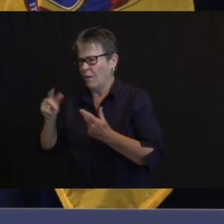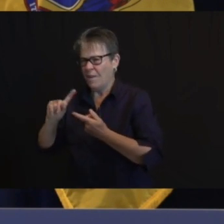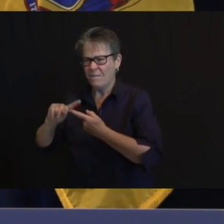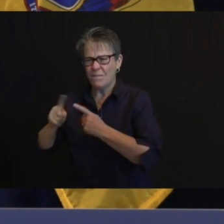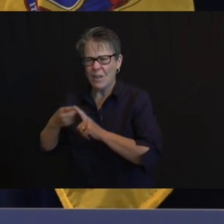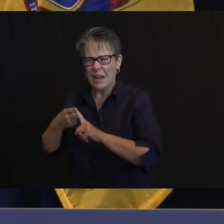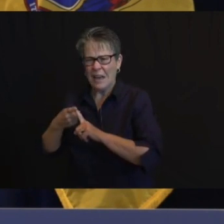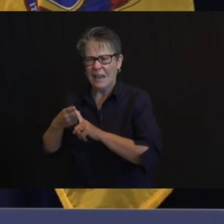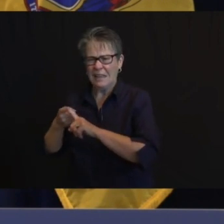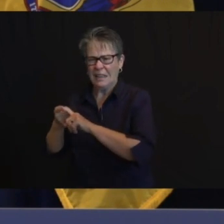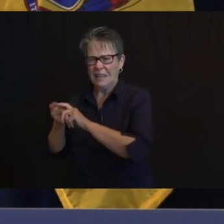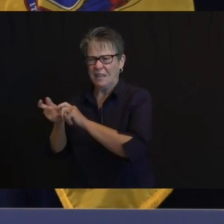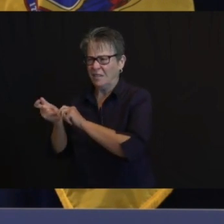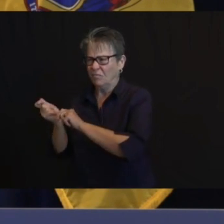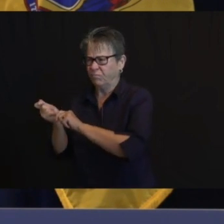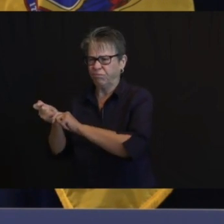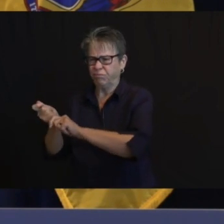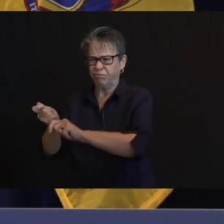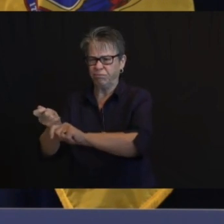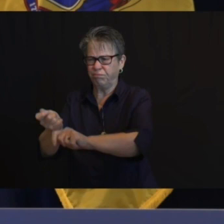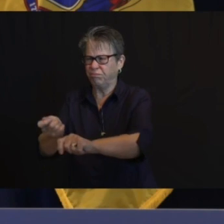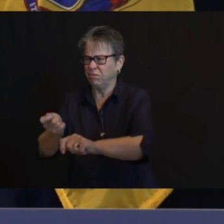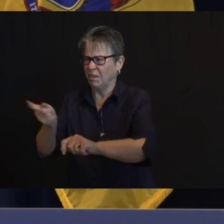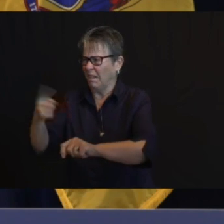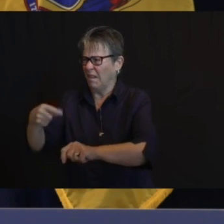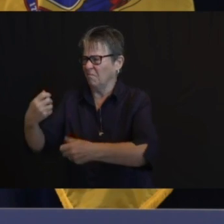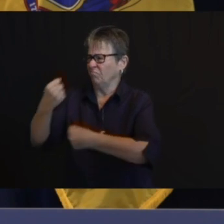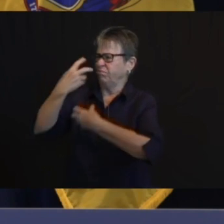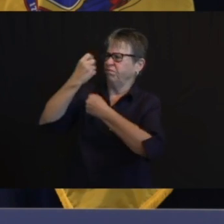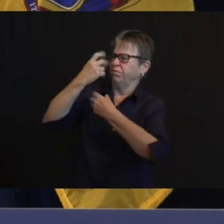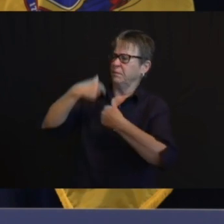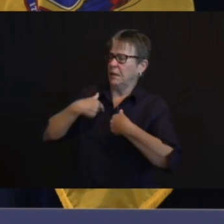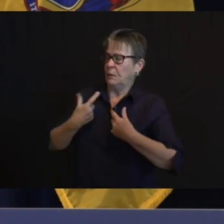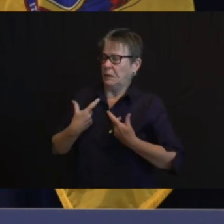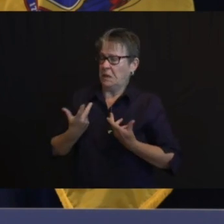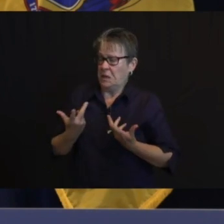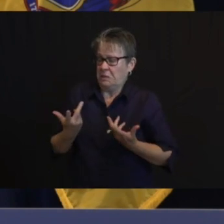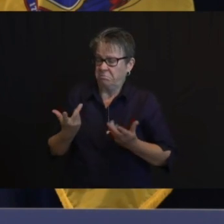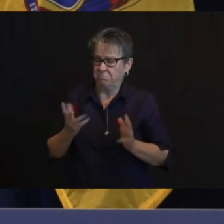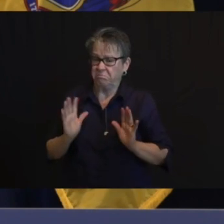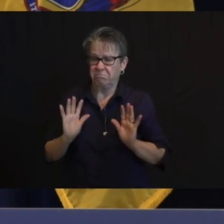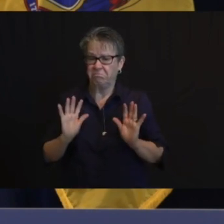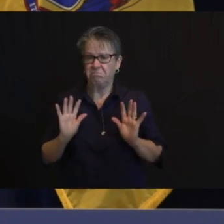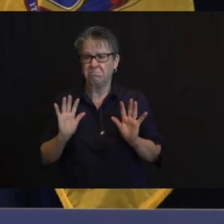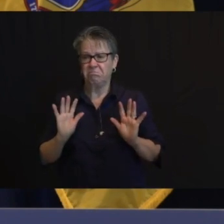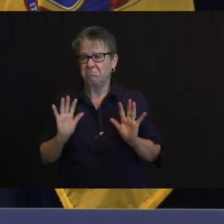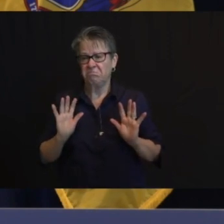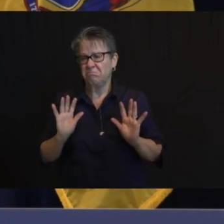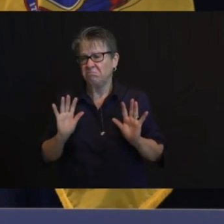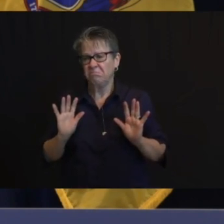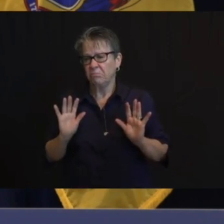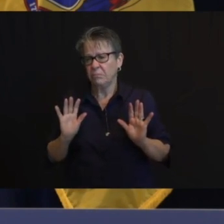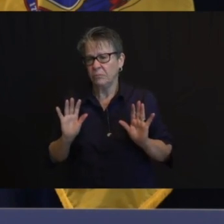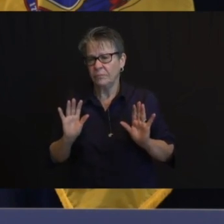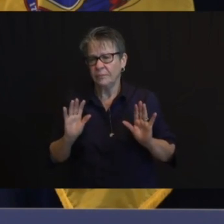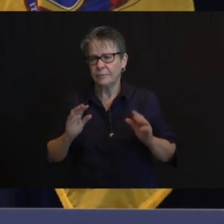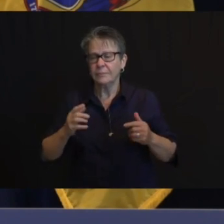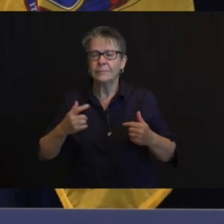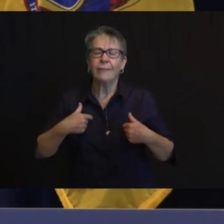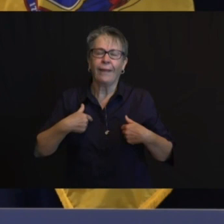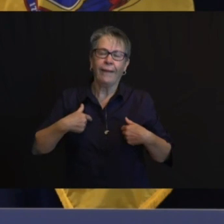last we heard of them. I would just say a couple of things. Number one, I'm a big boy, thick skin.